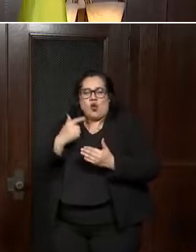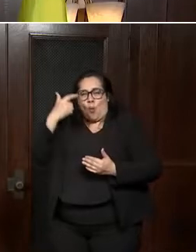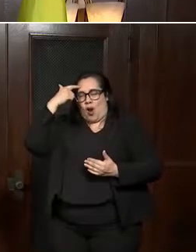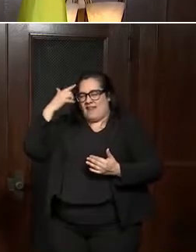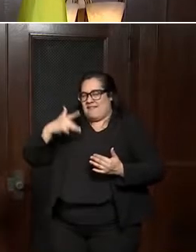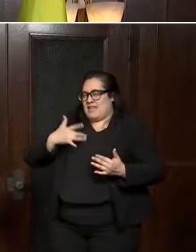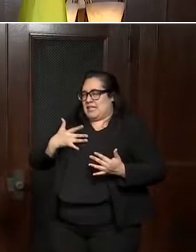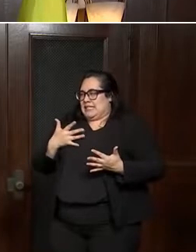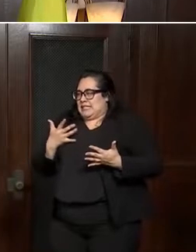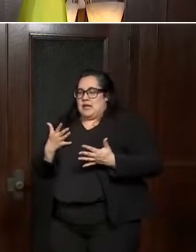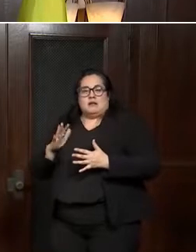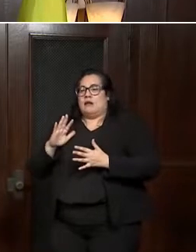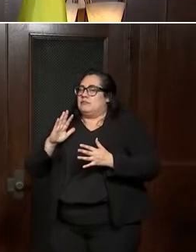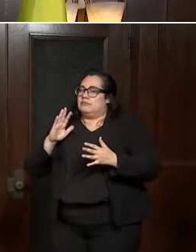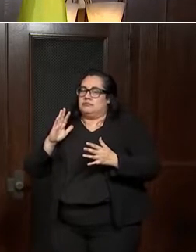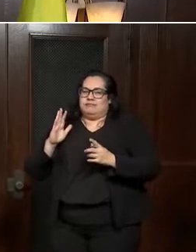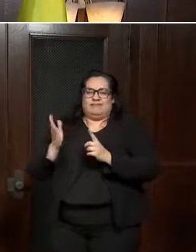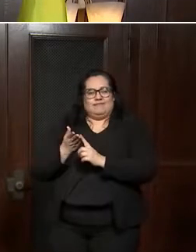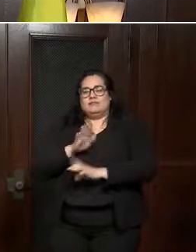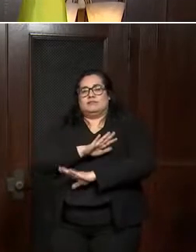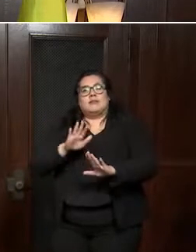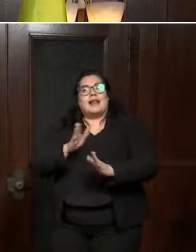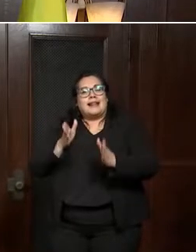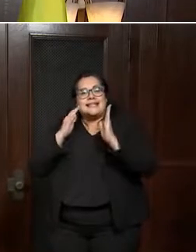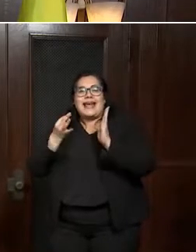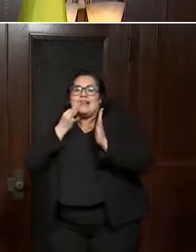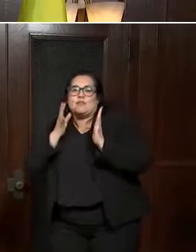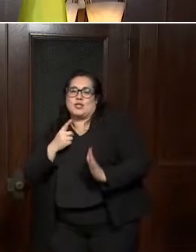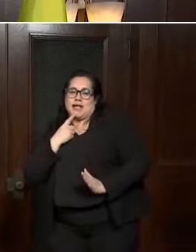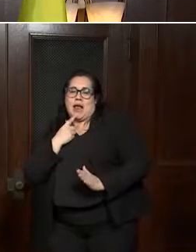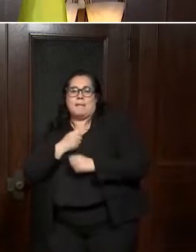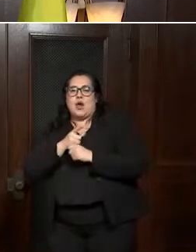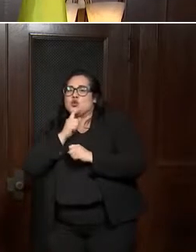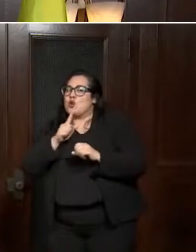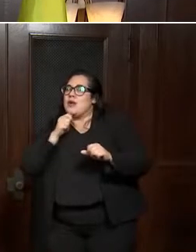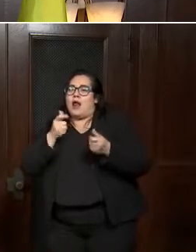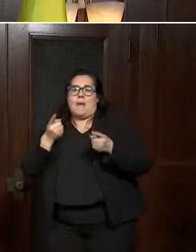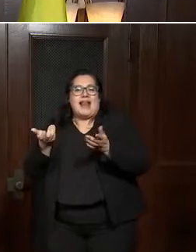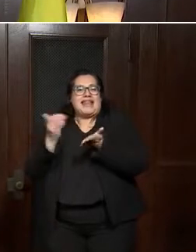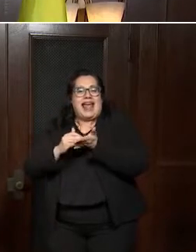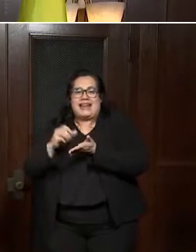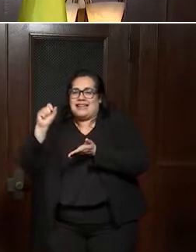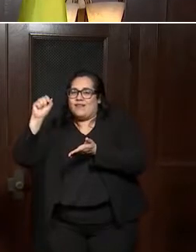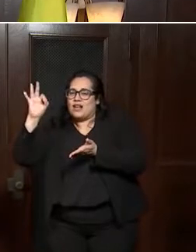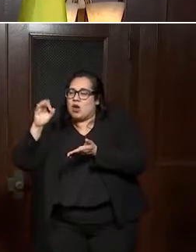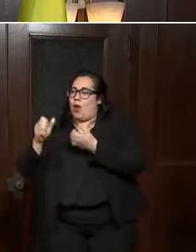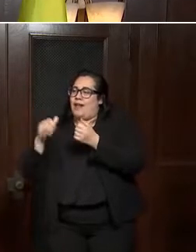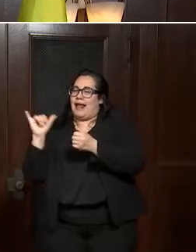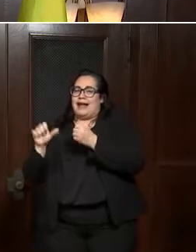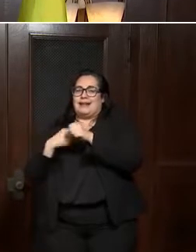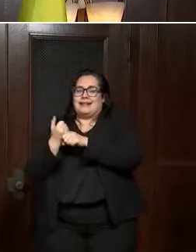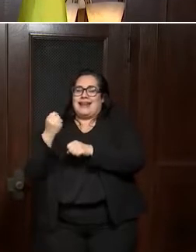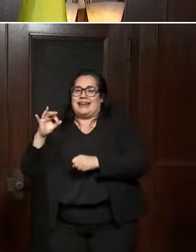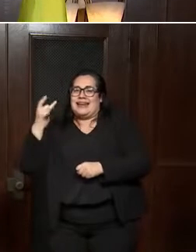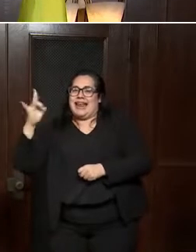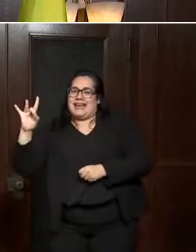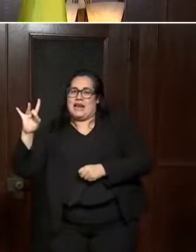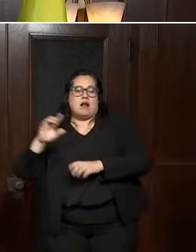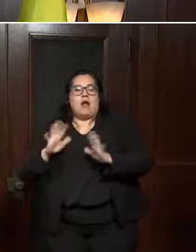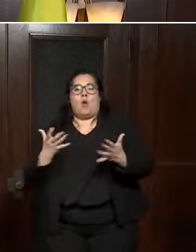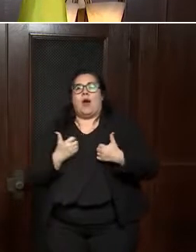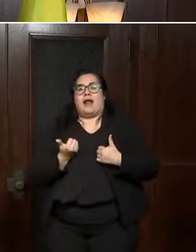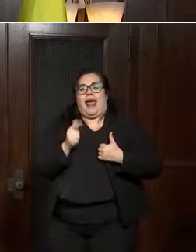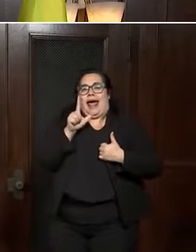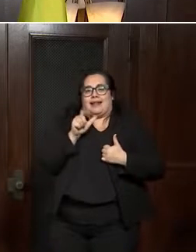feels like. Listen to what the experts are saying, and let's make sure we don't have a San Francisco 1918 experience, but that we have an LA